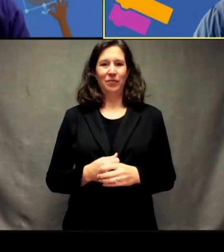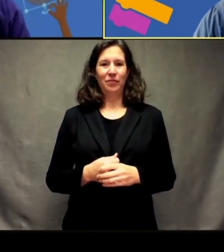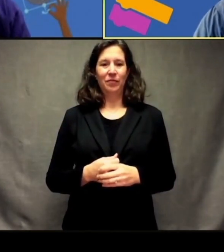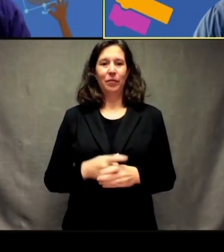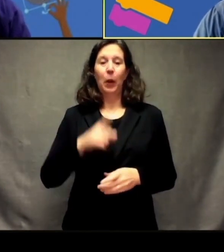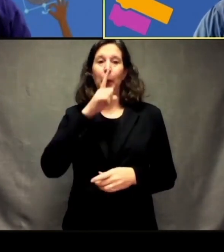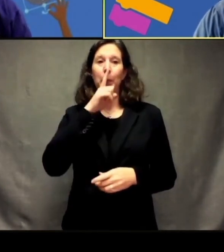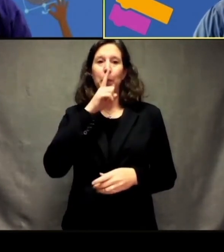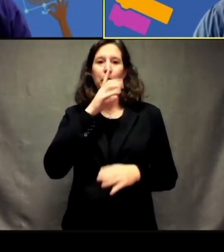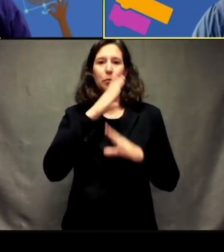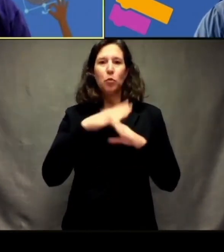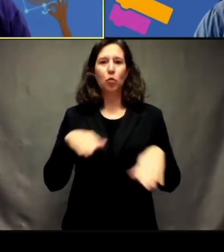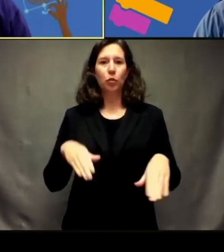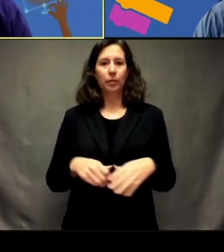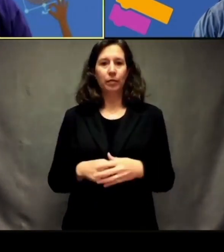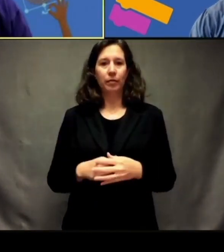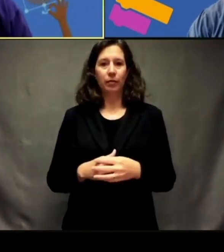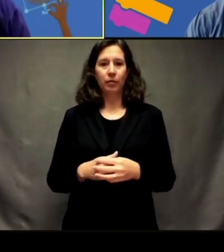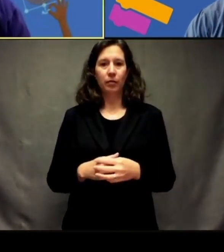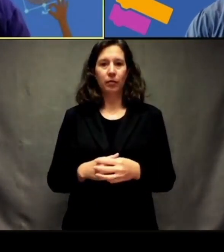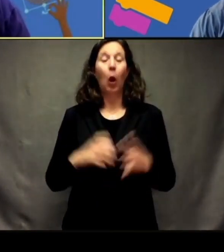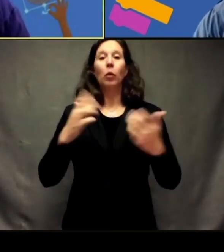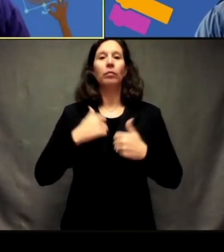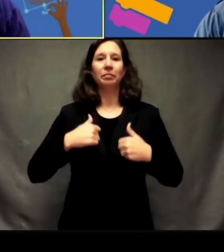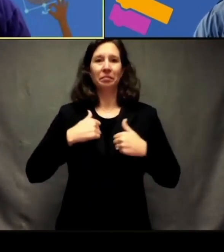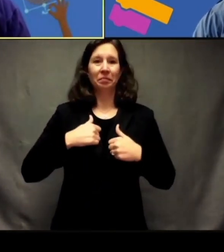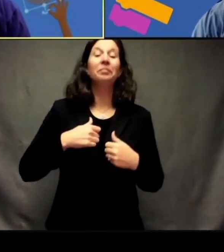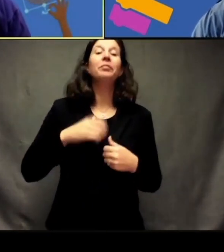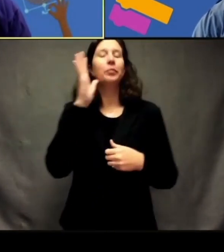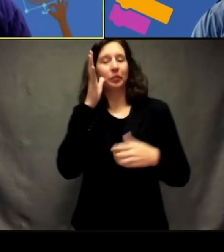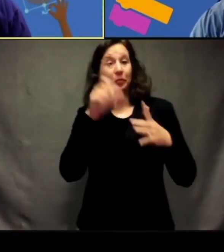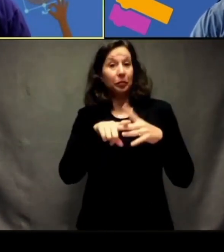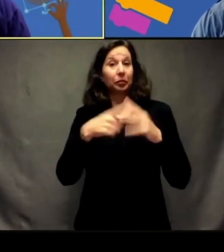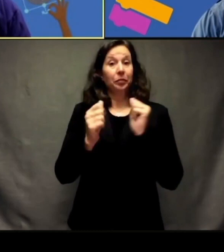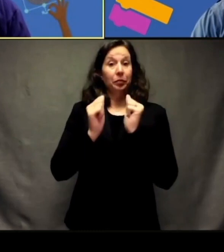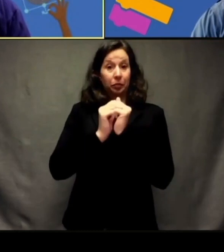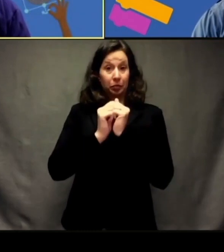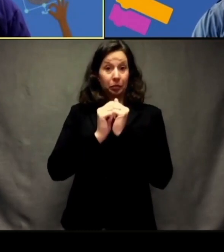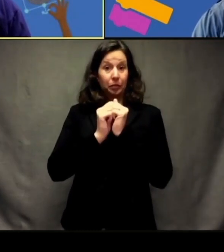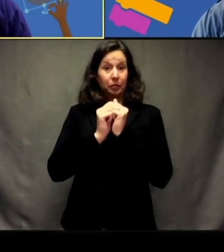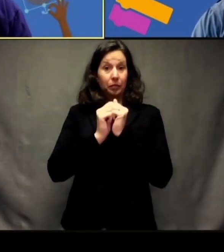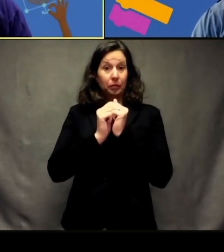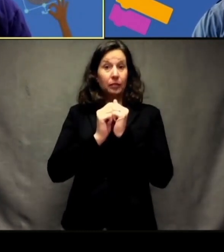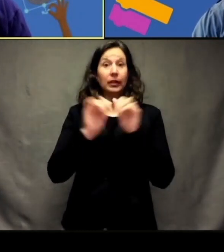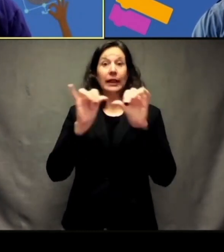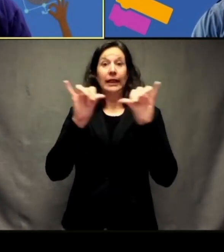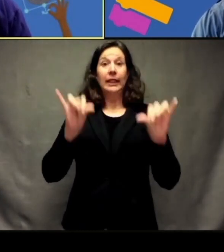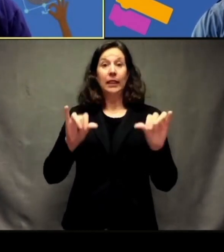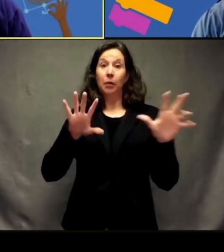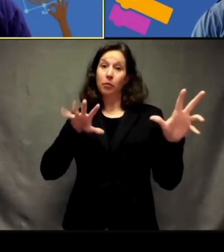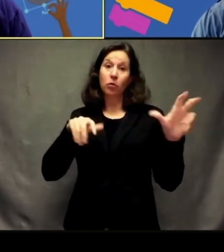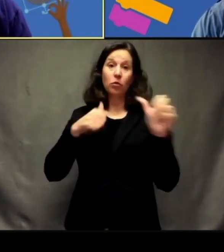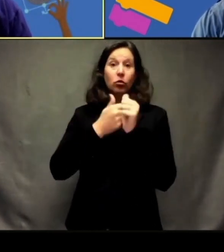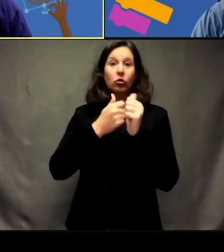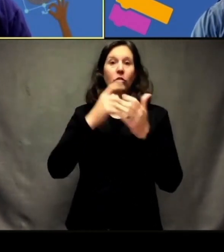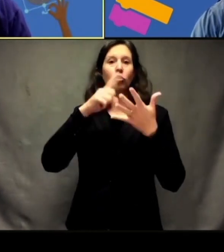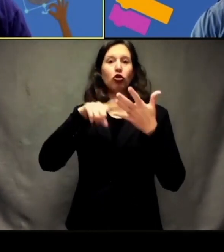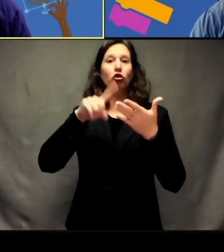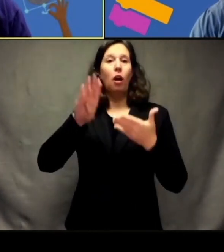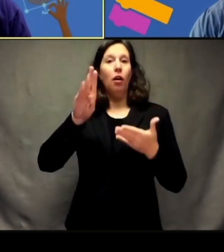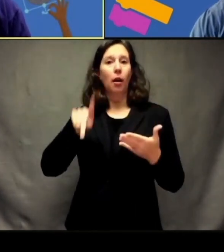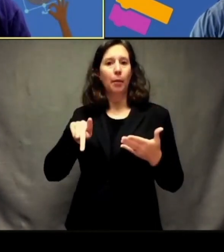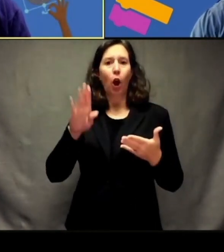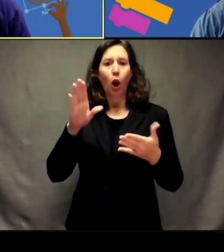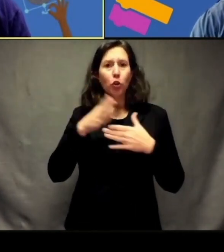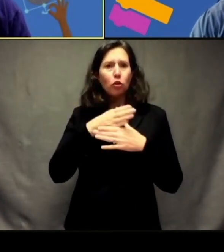We can't hear you. Sorry. We're going to start with the system checkup. Are you sharing